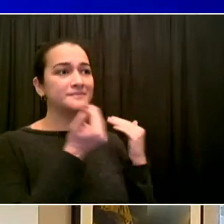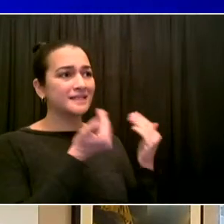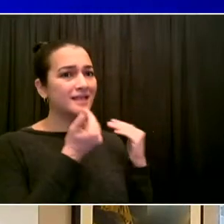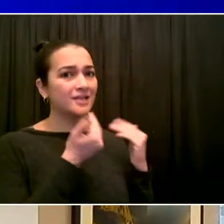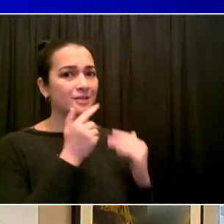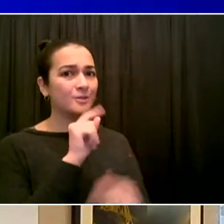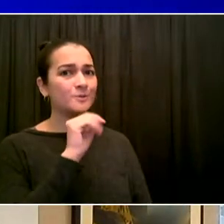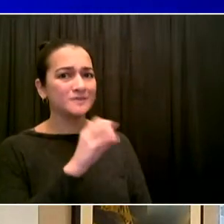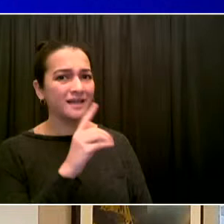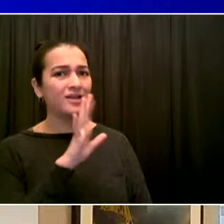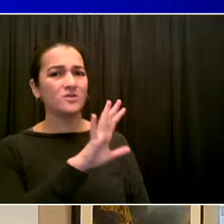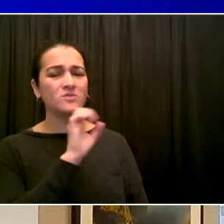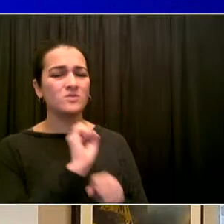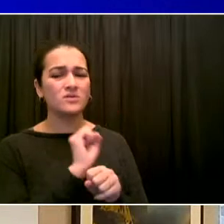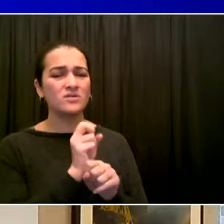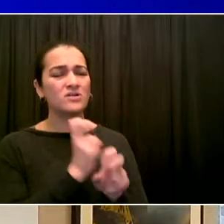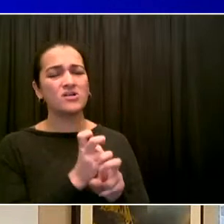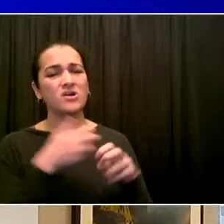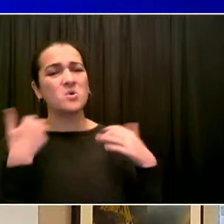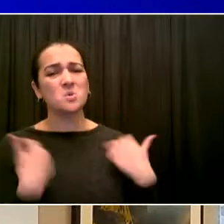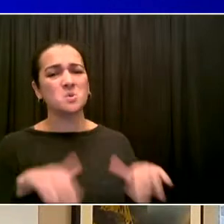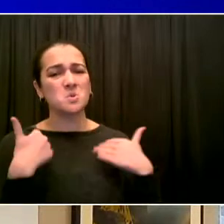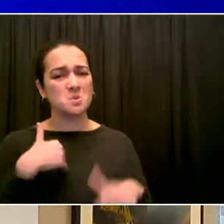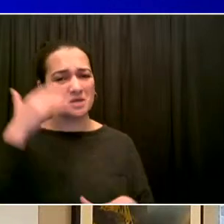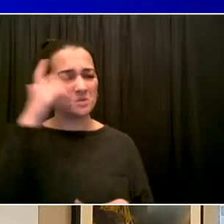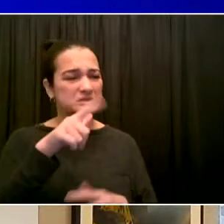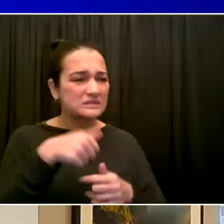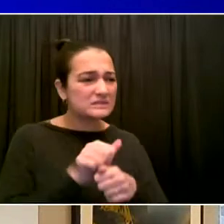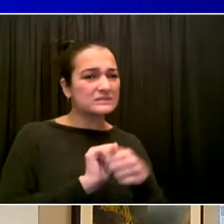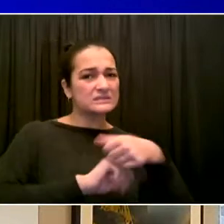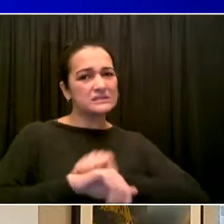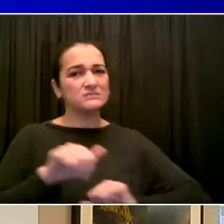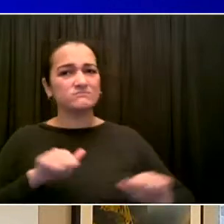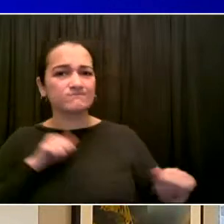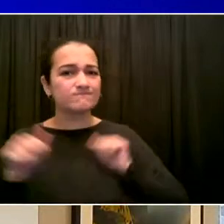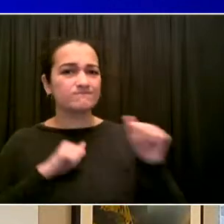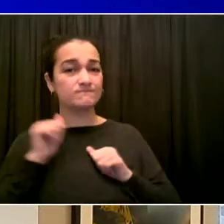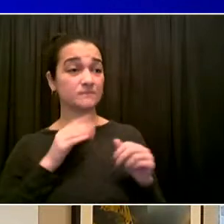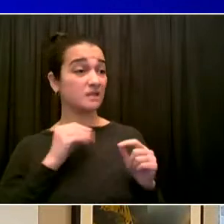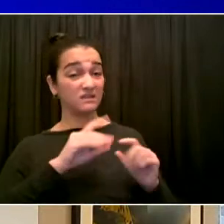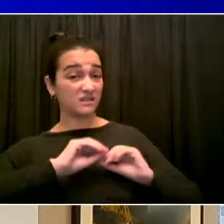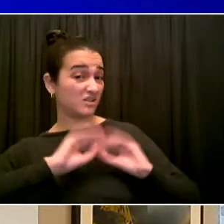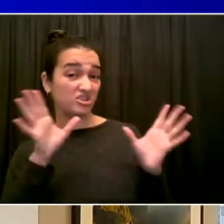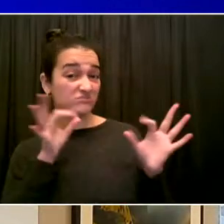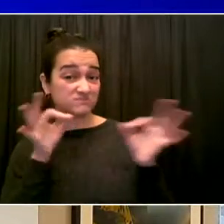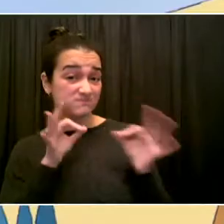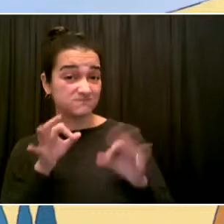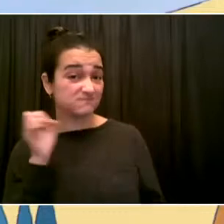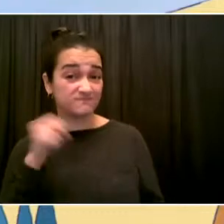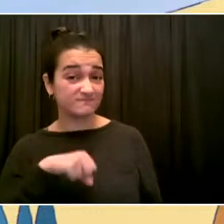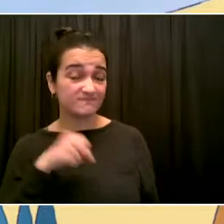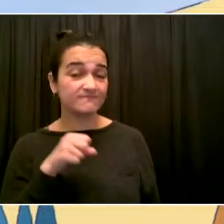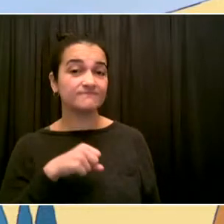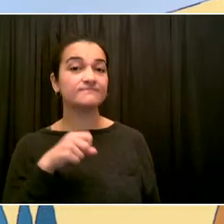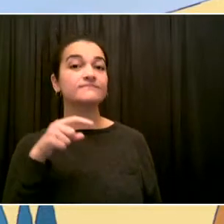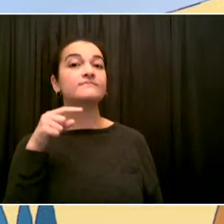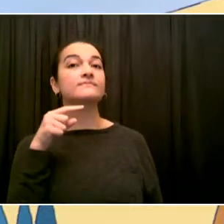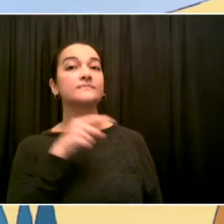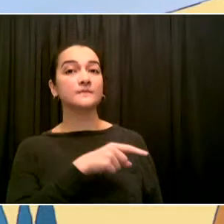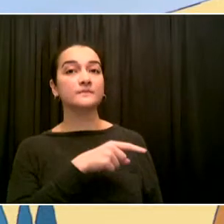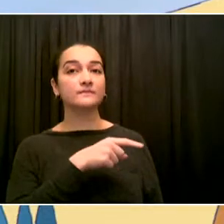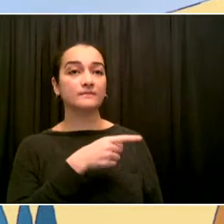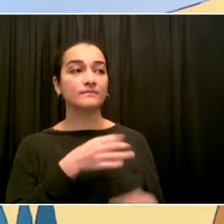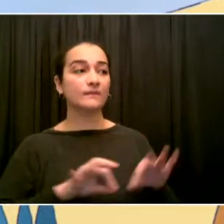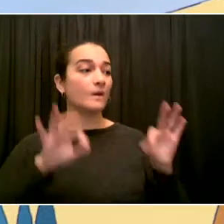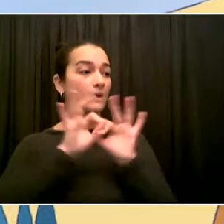strong message from Dr. Ted Long about the importance of getting tested as another way to defend ourselves against COVID and move forward. Now, I want you to hear from a great community